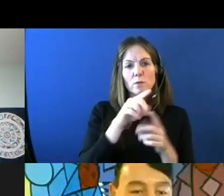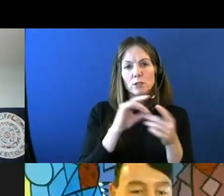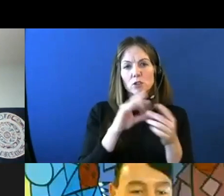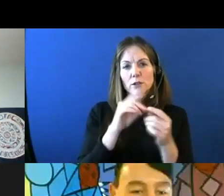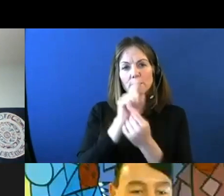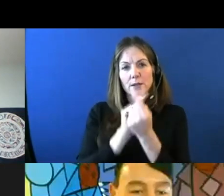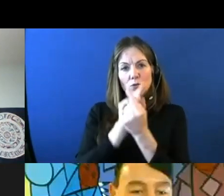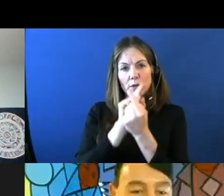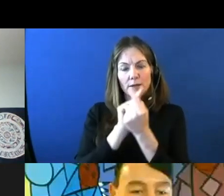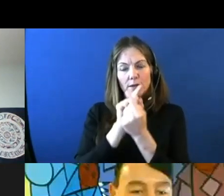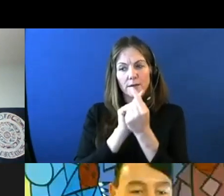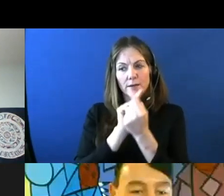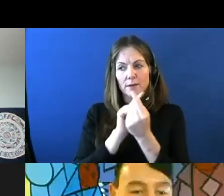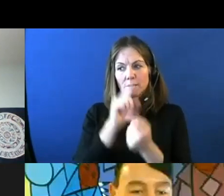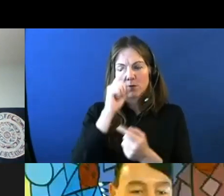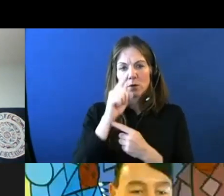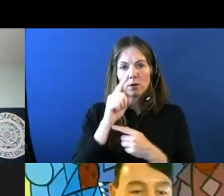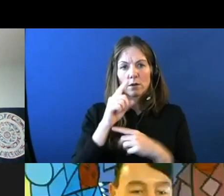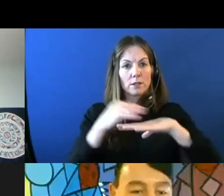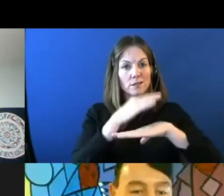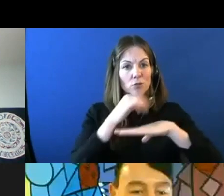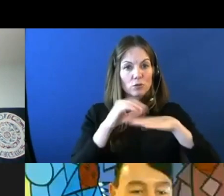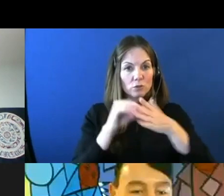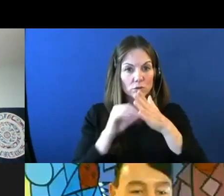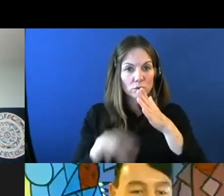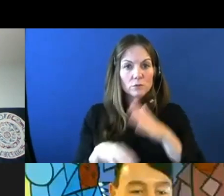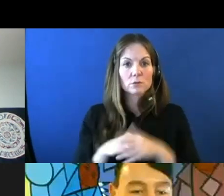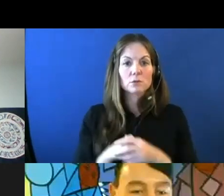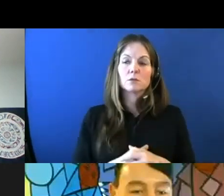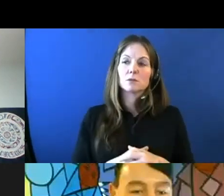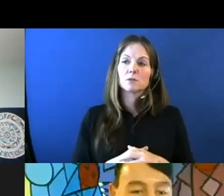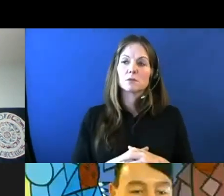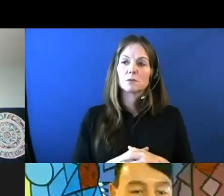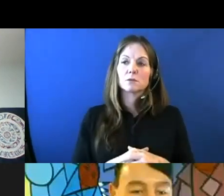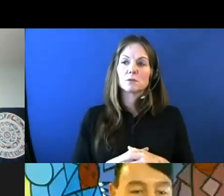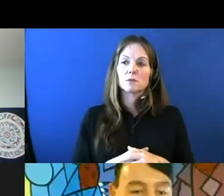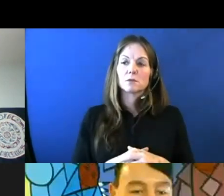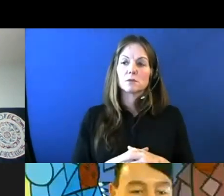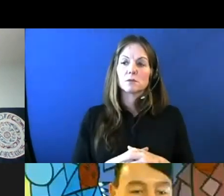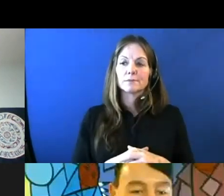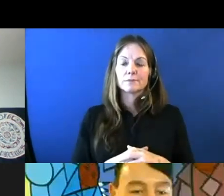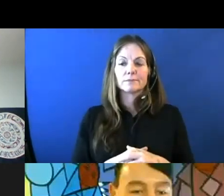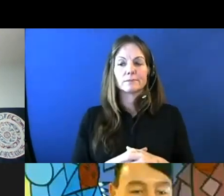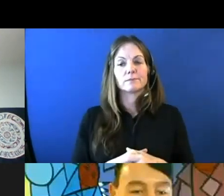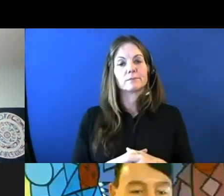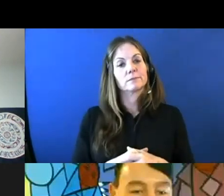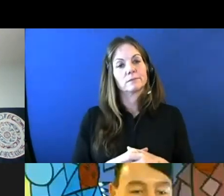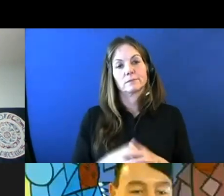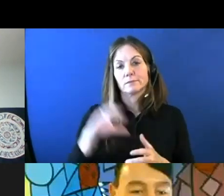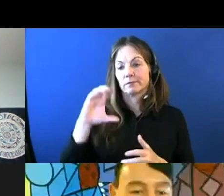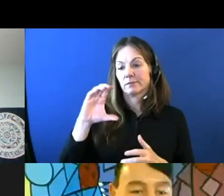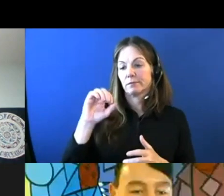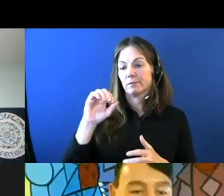mentoring for Indigenous students, for folks like you know, Colleen from